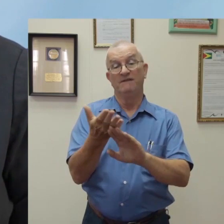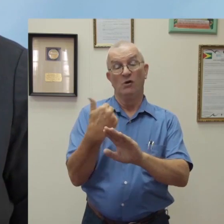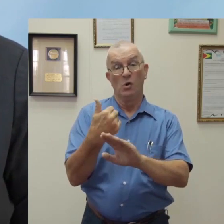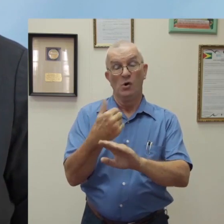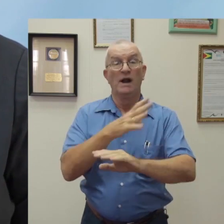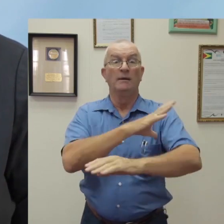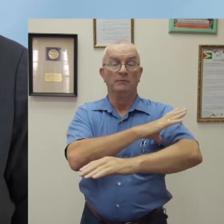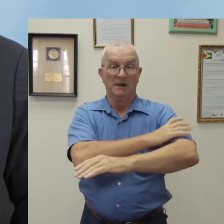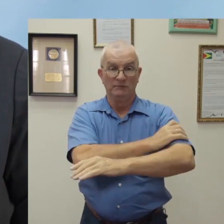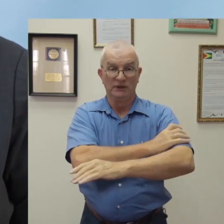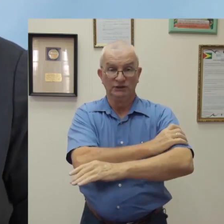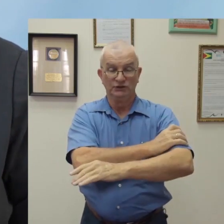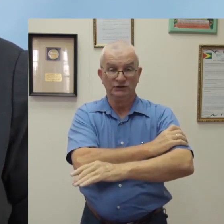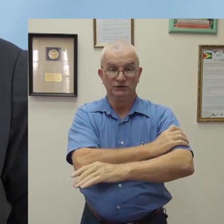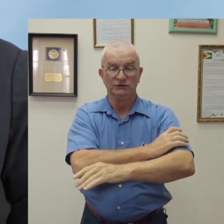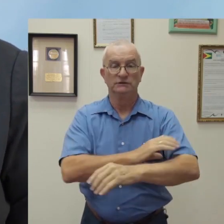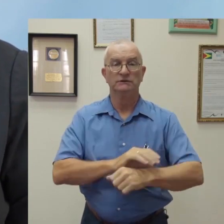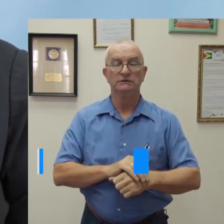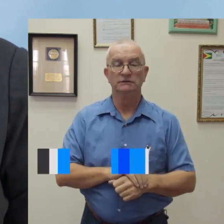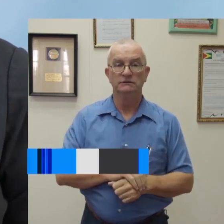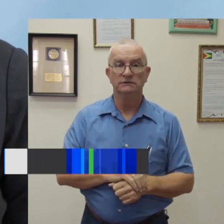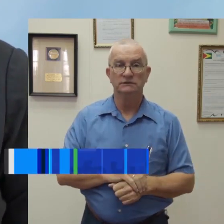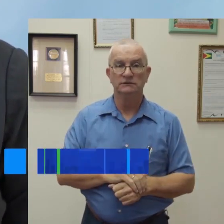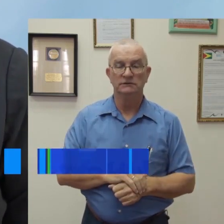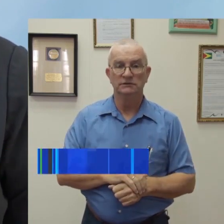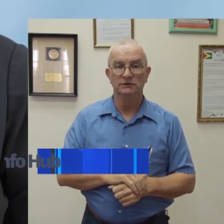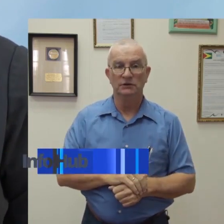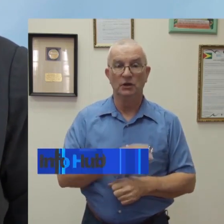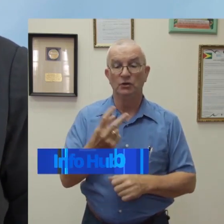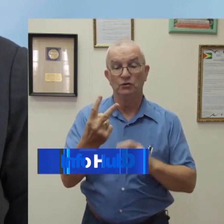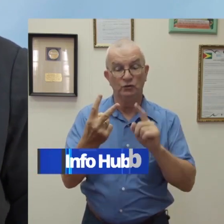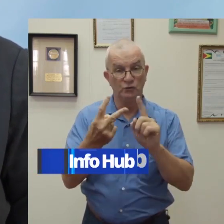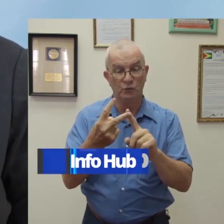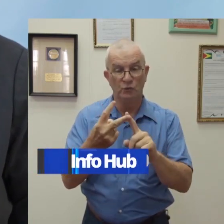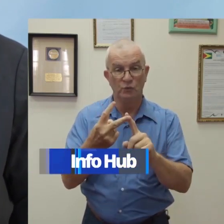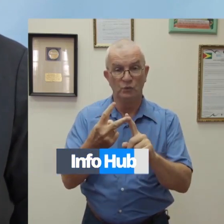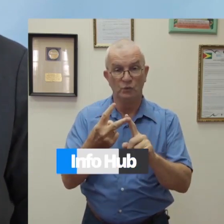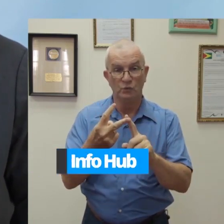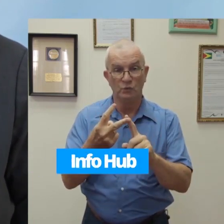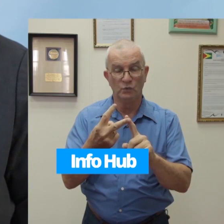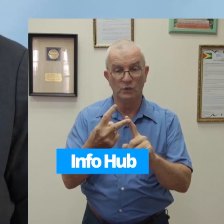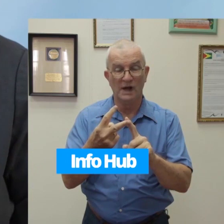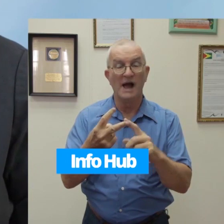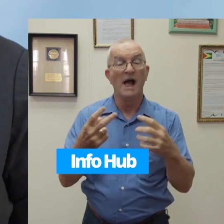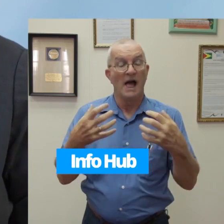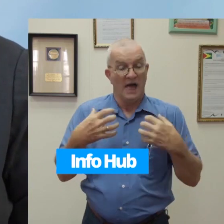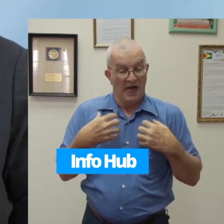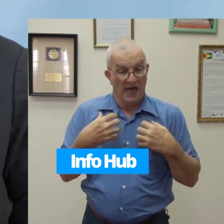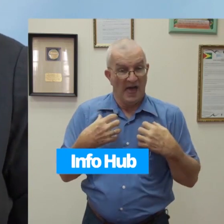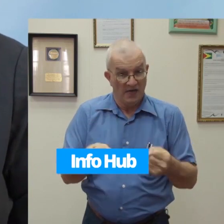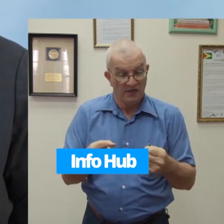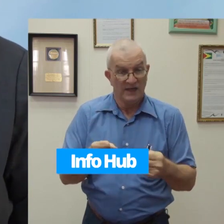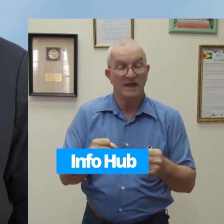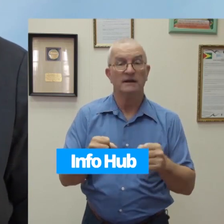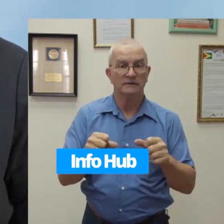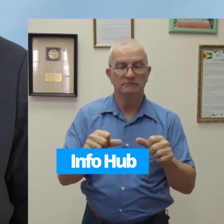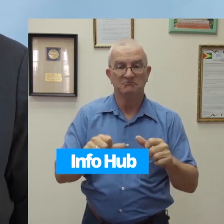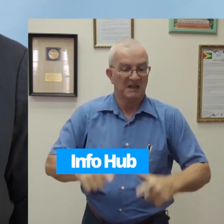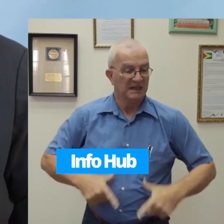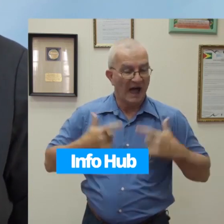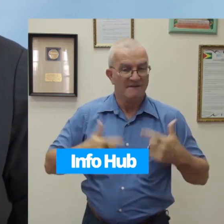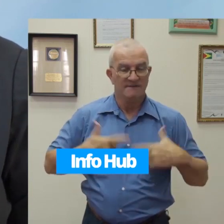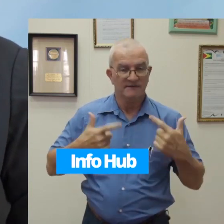before taking the blood pressure. 2, maintain a healthy lifestyle. That